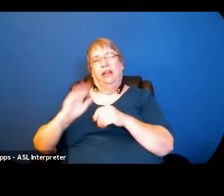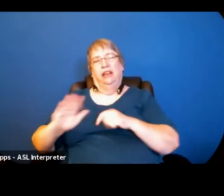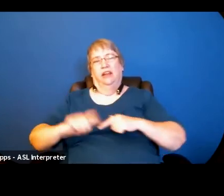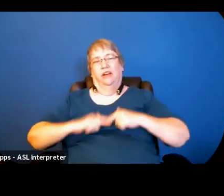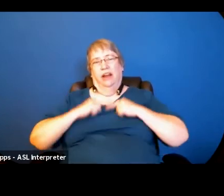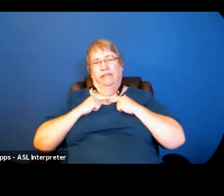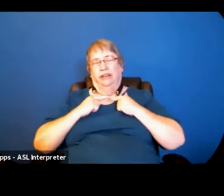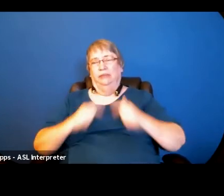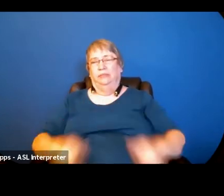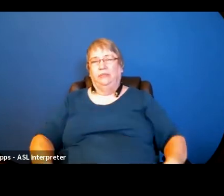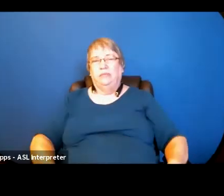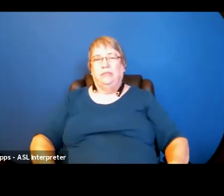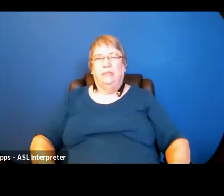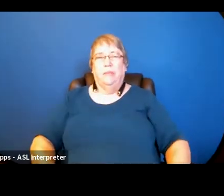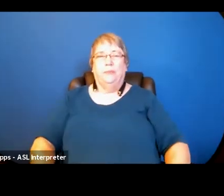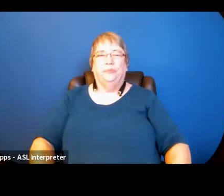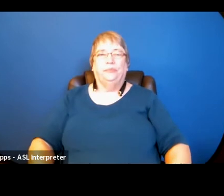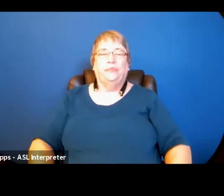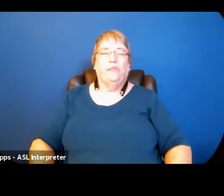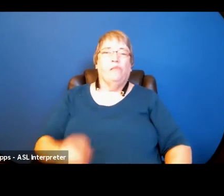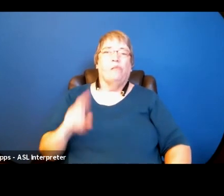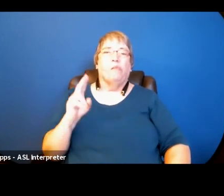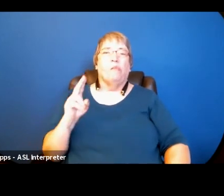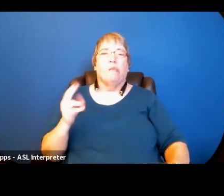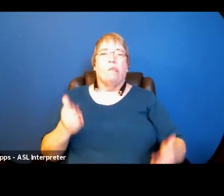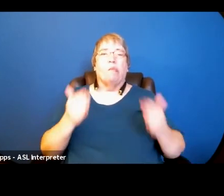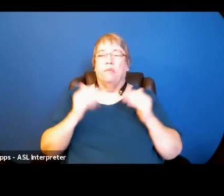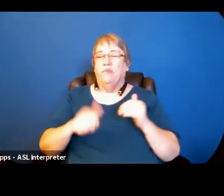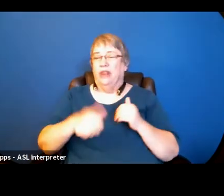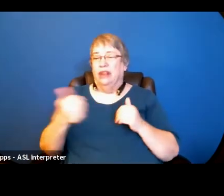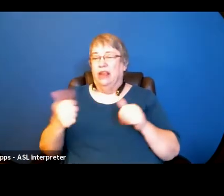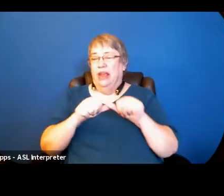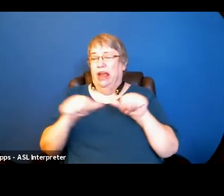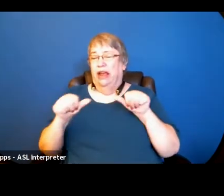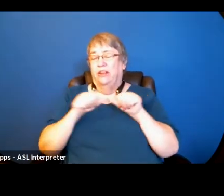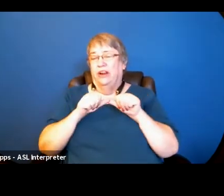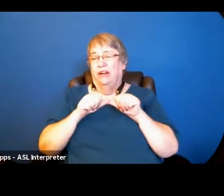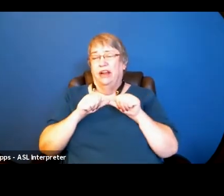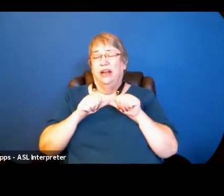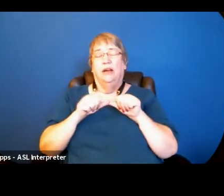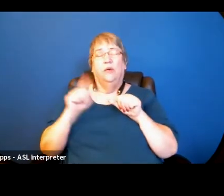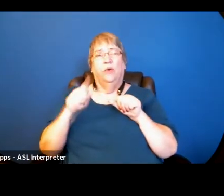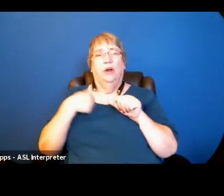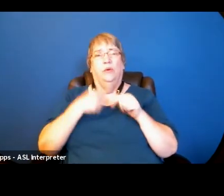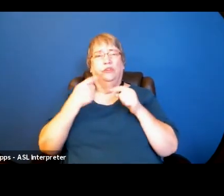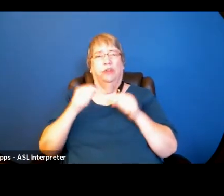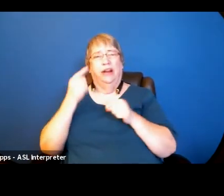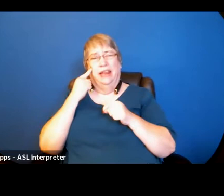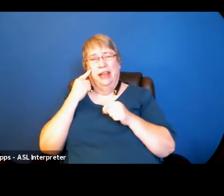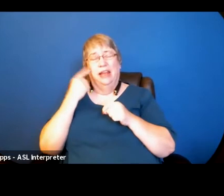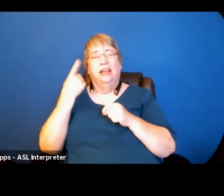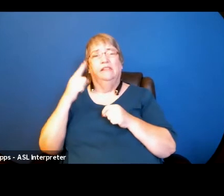stability for those individuals. And then the other area I think that we're really trying to consider is